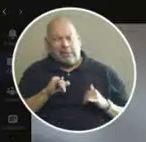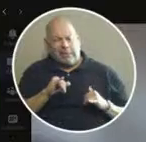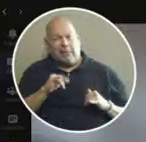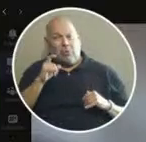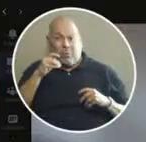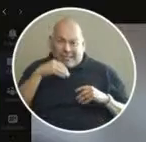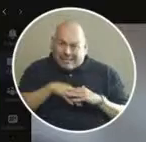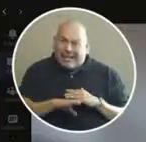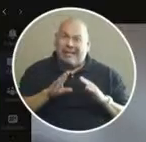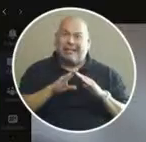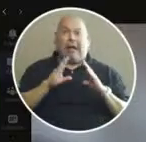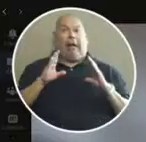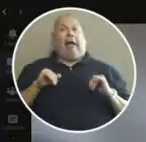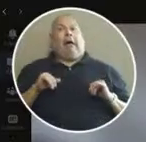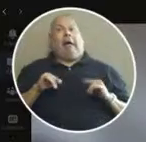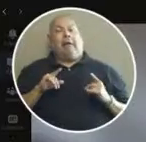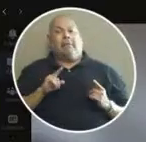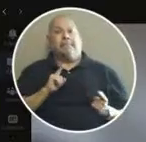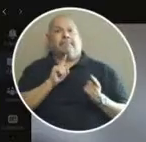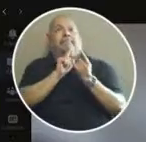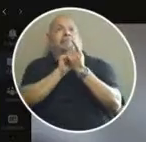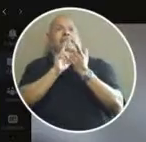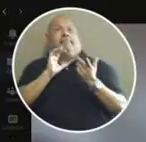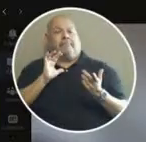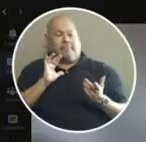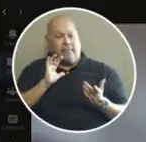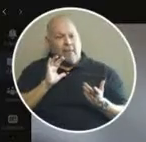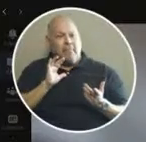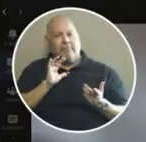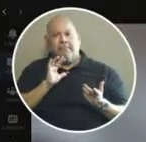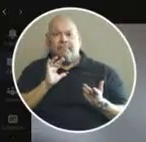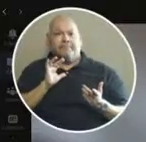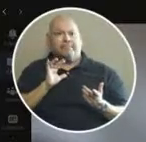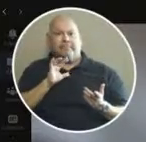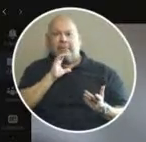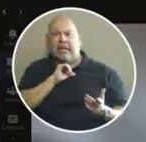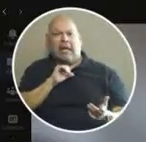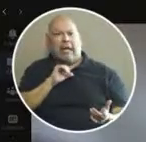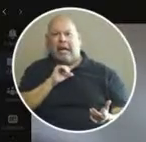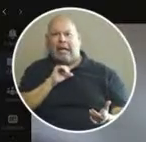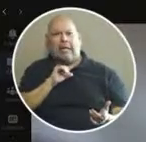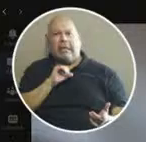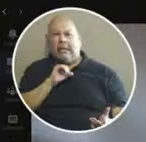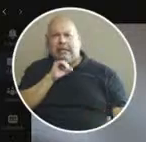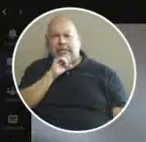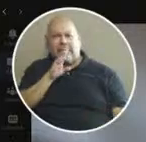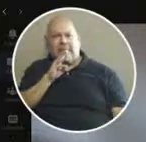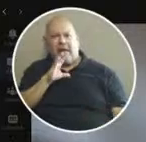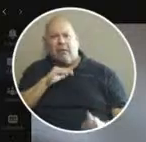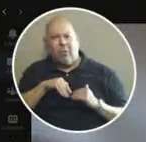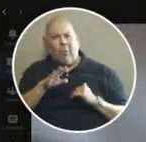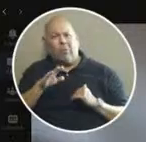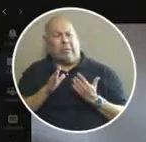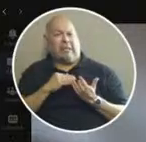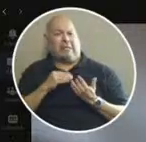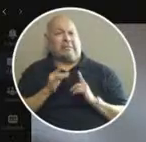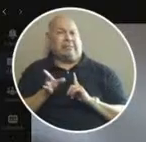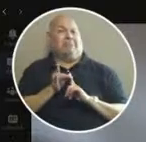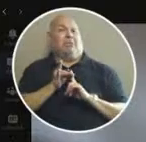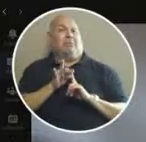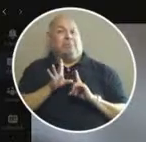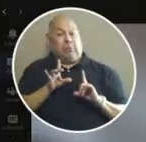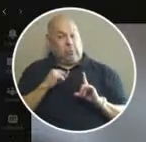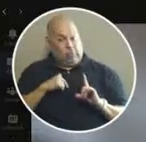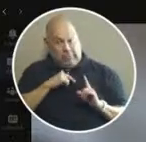go inside the home. You're going to run into somebody that maybe is over the age of 60, 65, that might be vulnerable. So